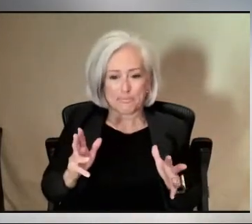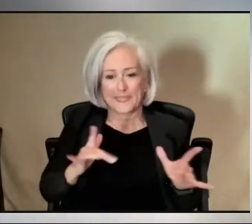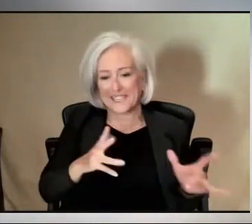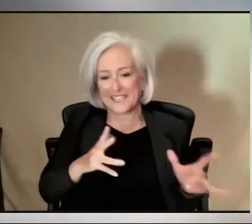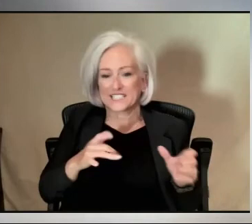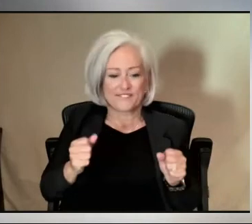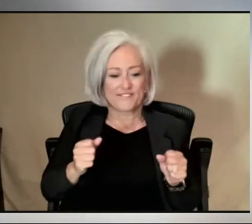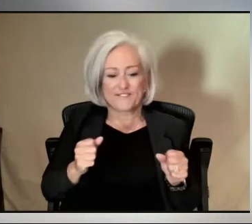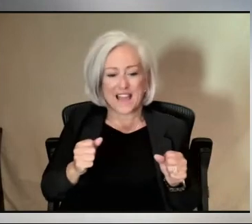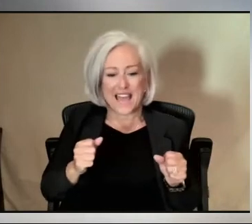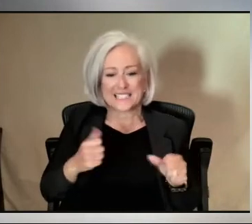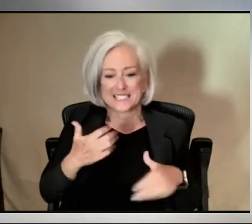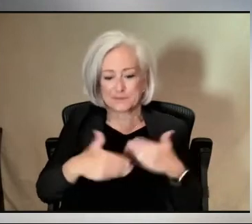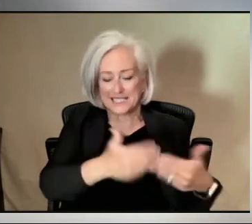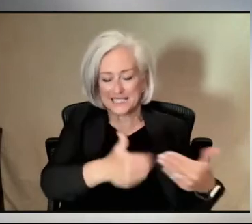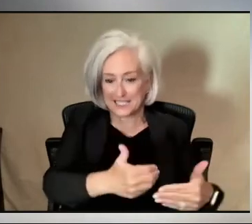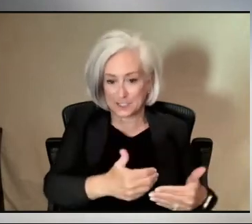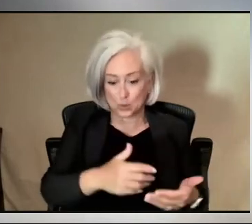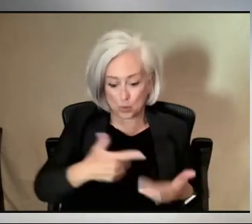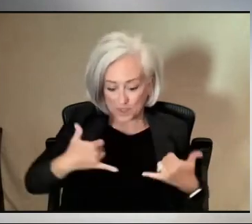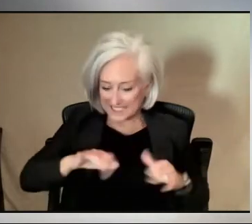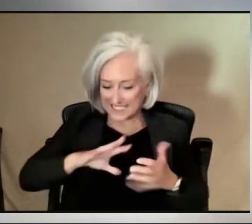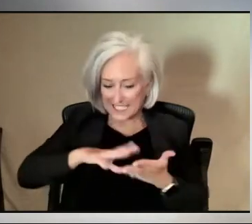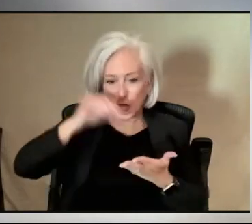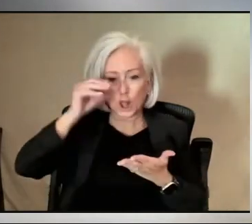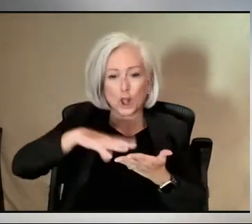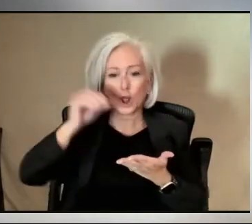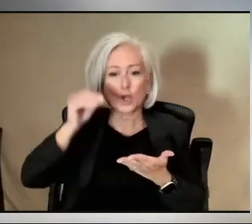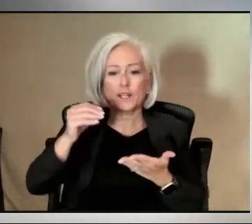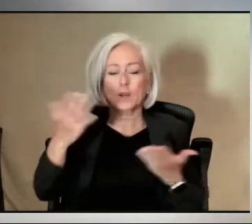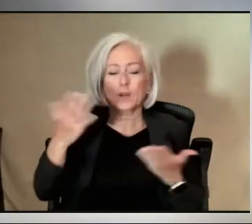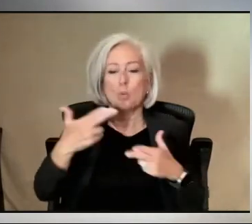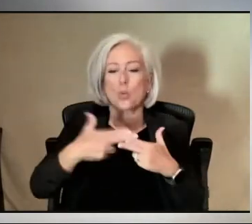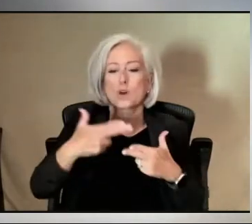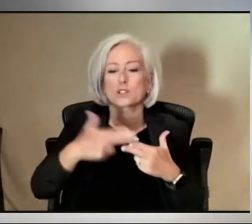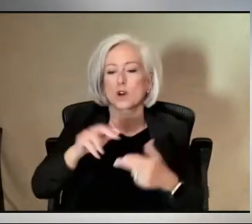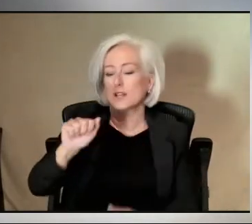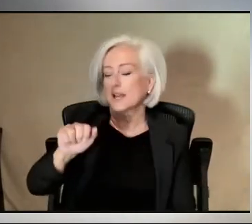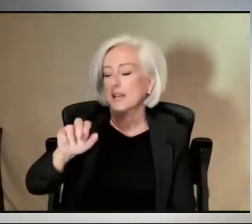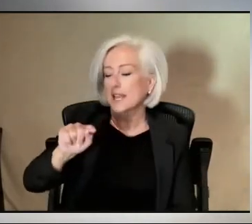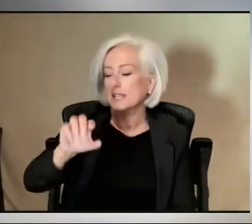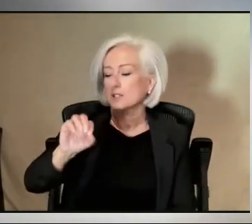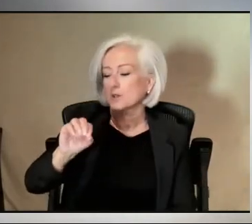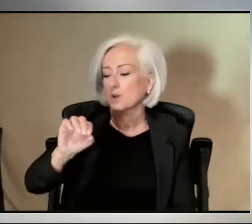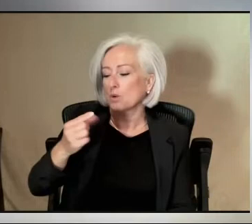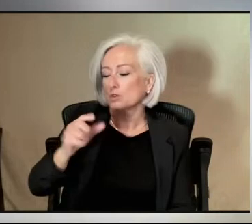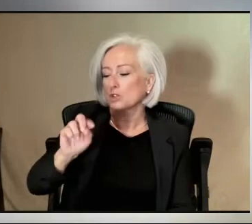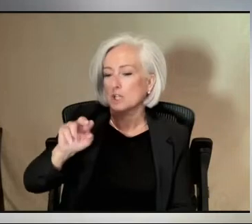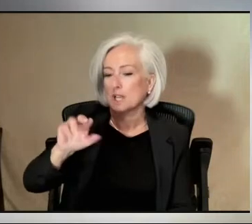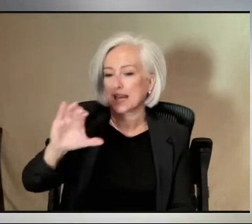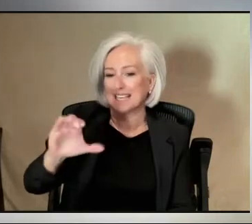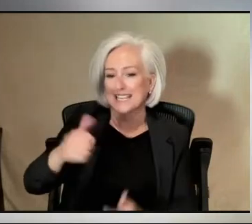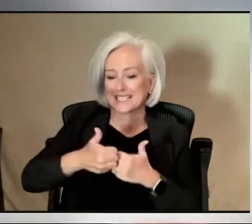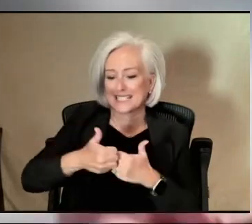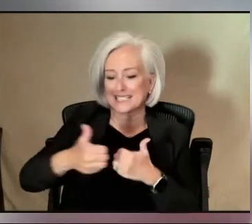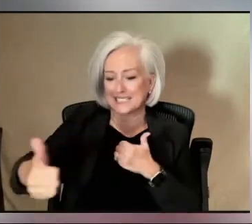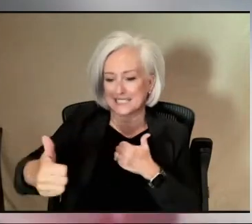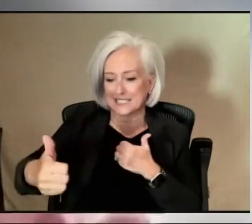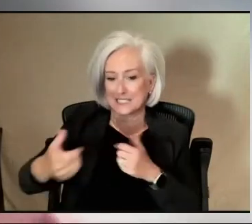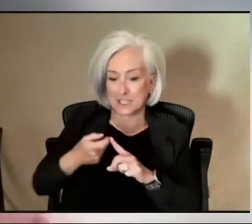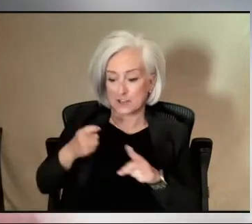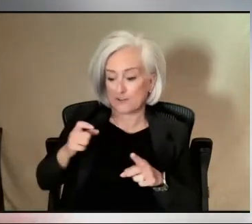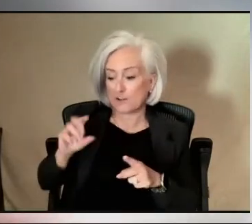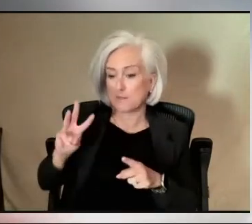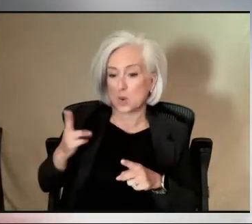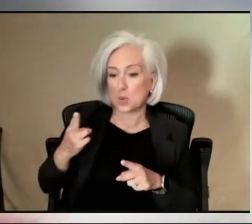still learning here, is what is called the antigenic distance between the Wuhan strain and